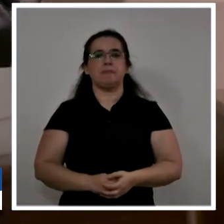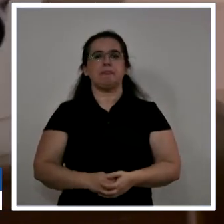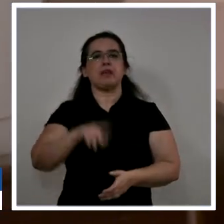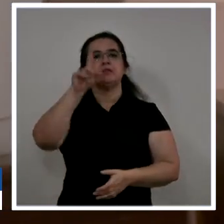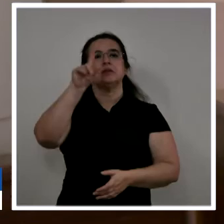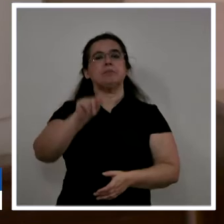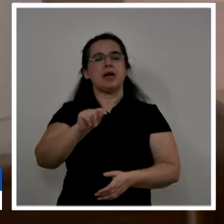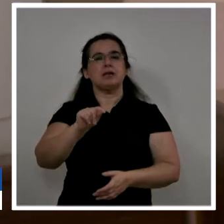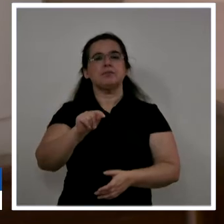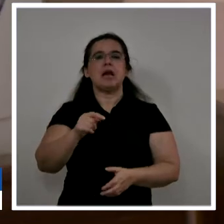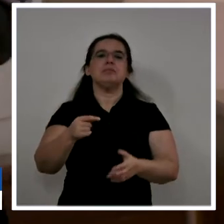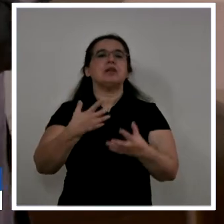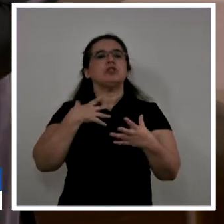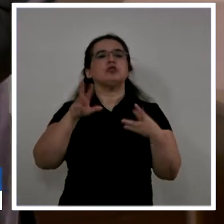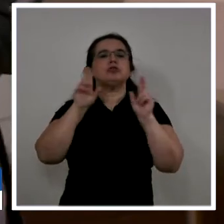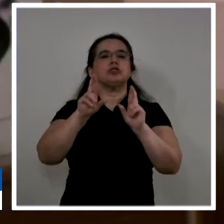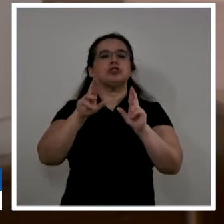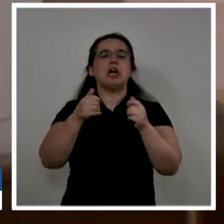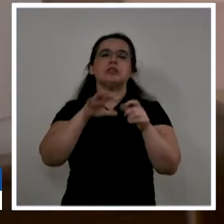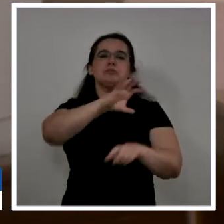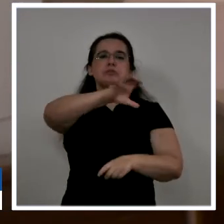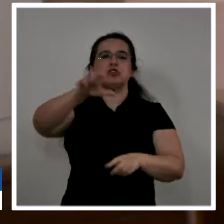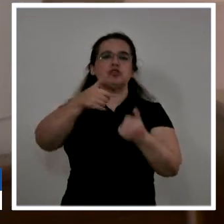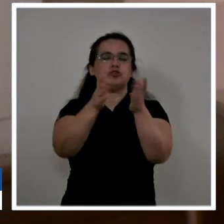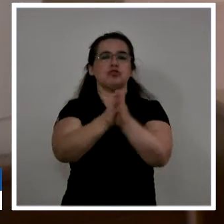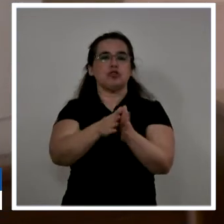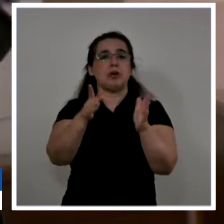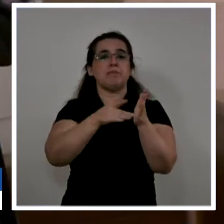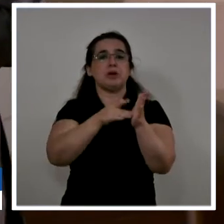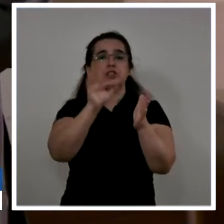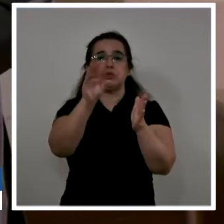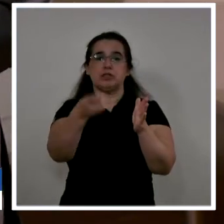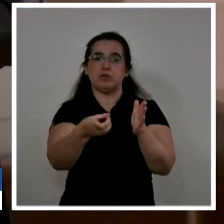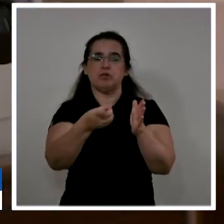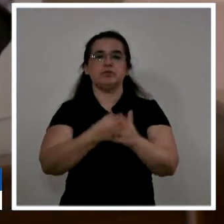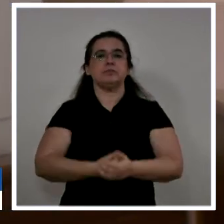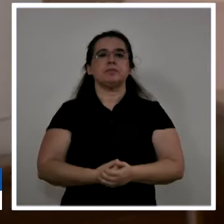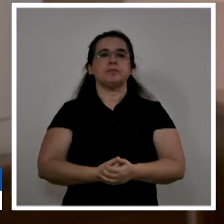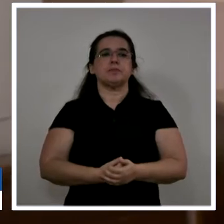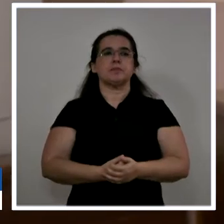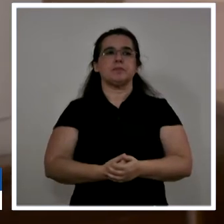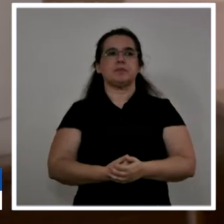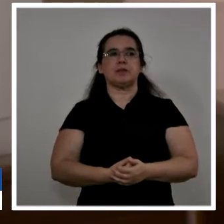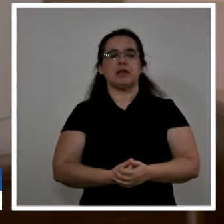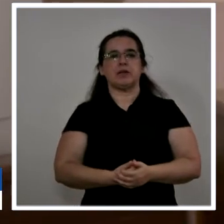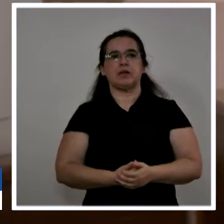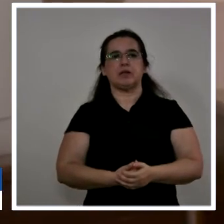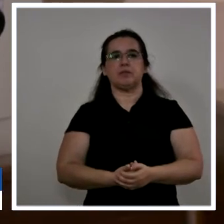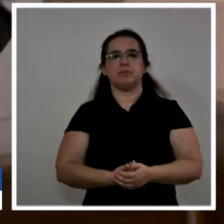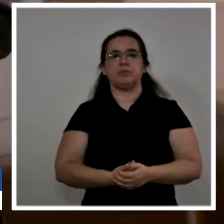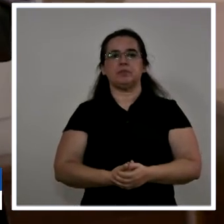uma vez em Desejar Todas as Nações, página 49. She says this: "It would have been an almost